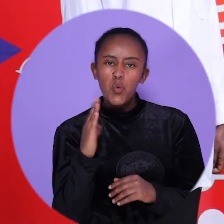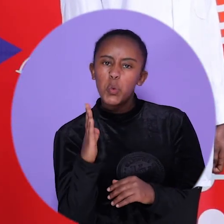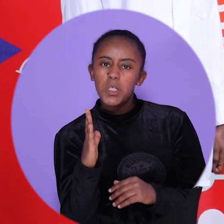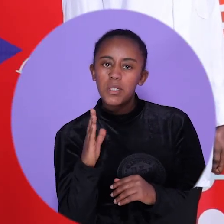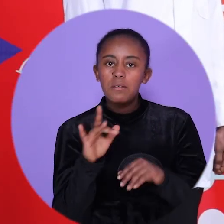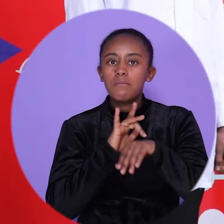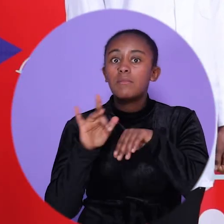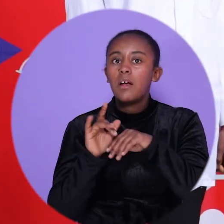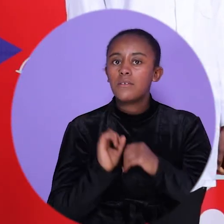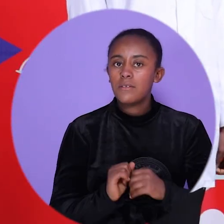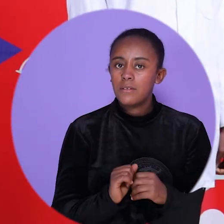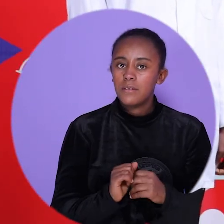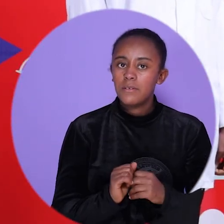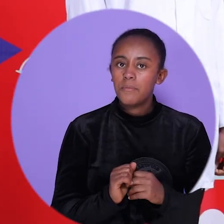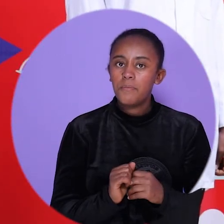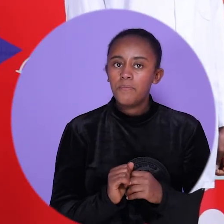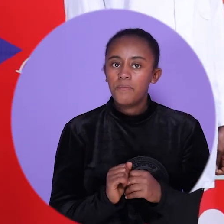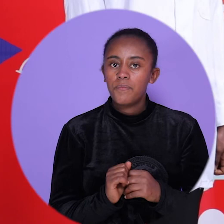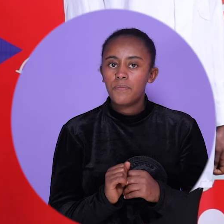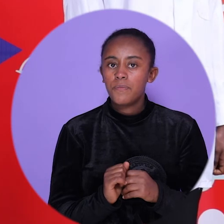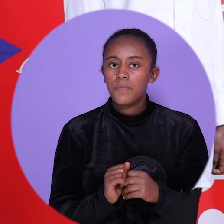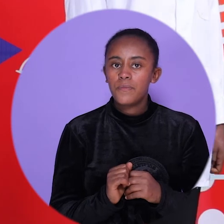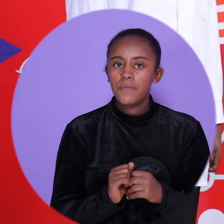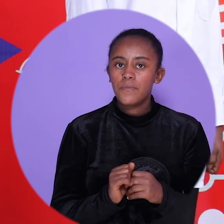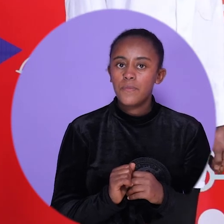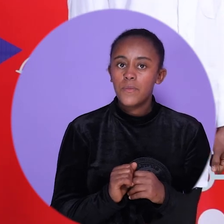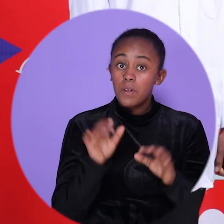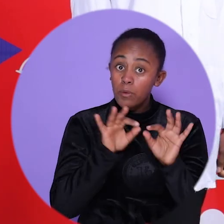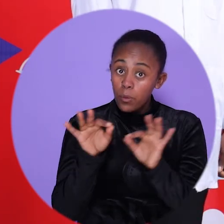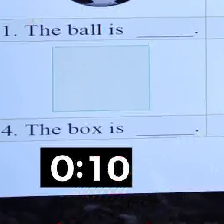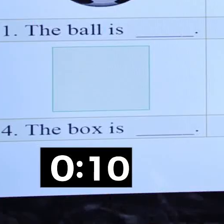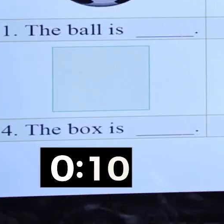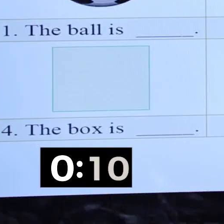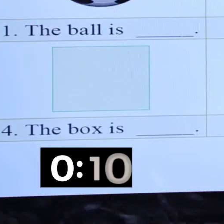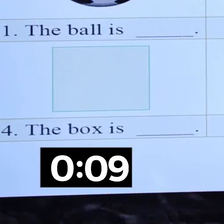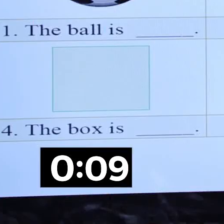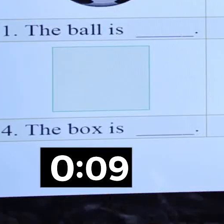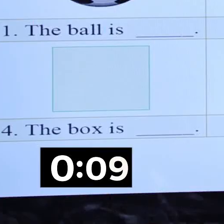So, I give you 10 seconds for this question. You have to put your answer.